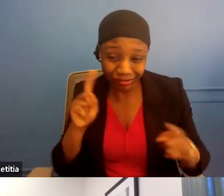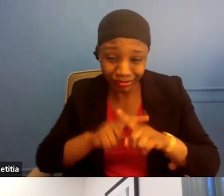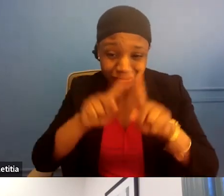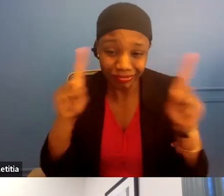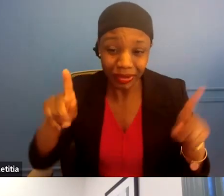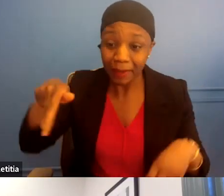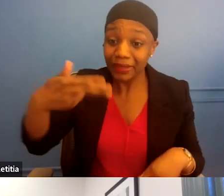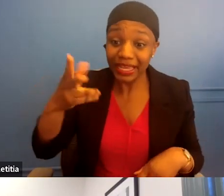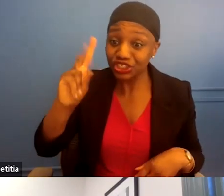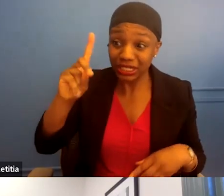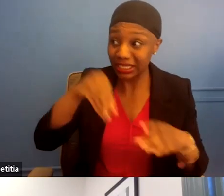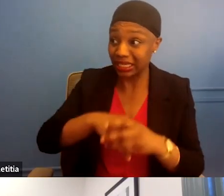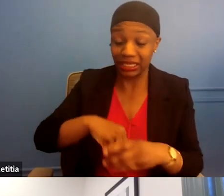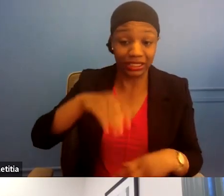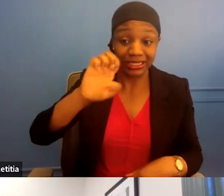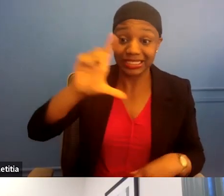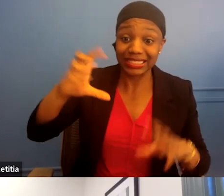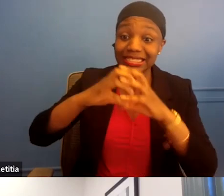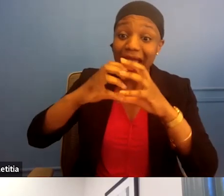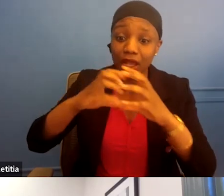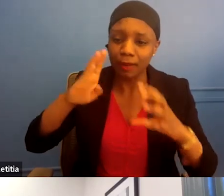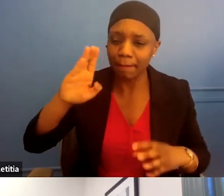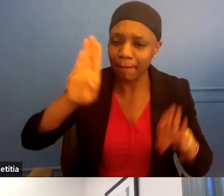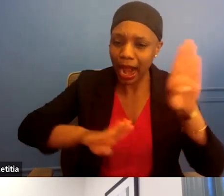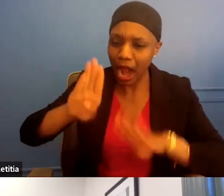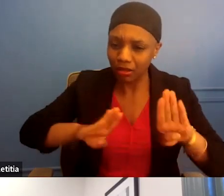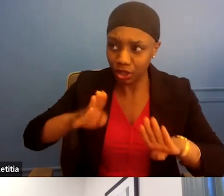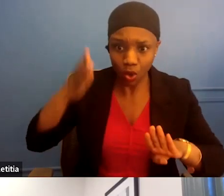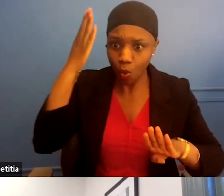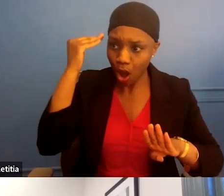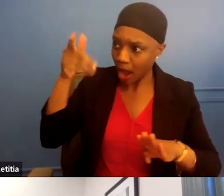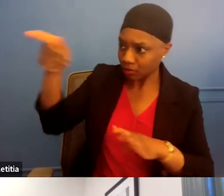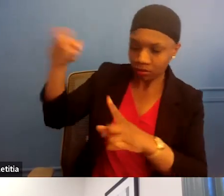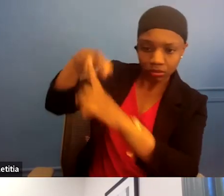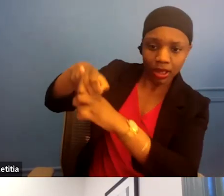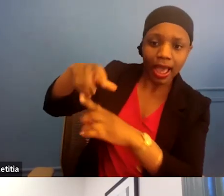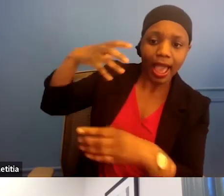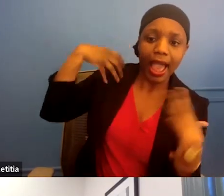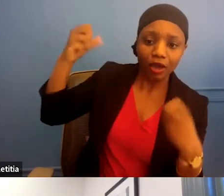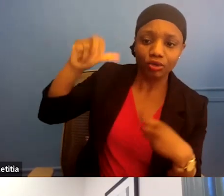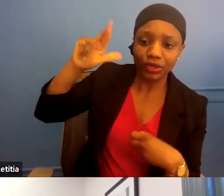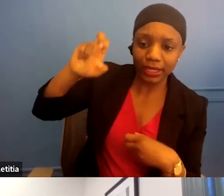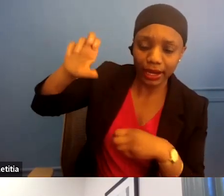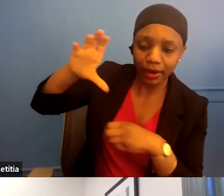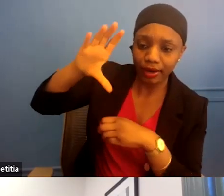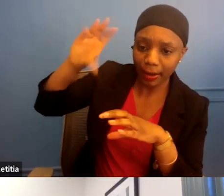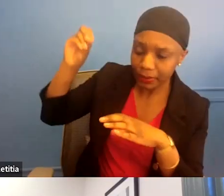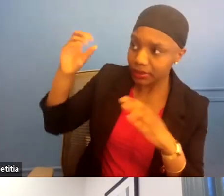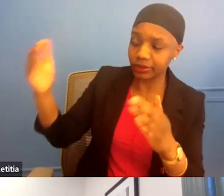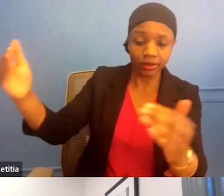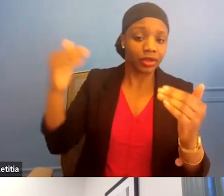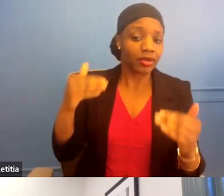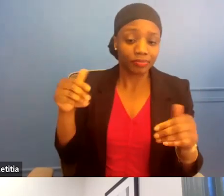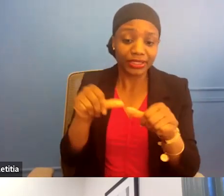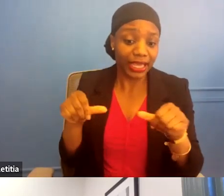PhDs in cellular biology because we're looking at healthcare companies and we want to know how those things are going through. There's a whole area